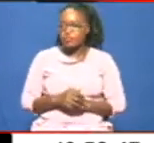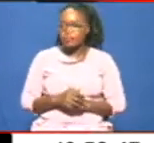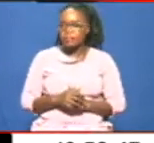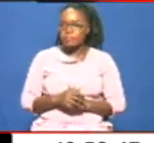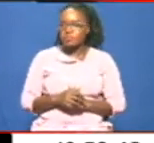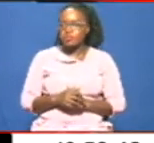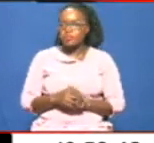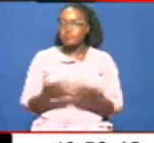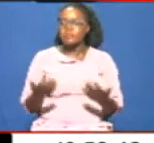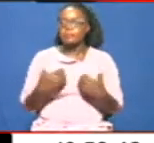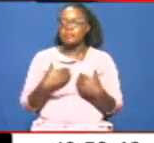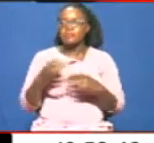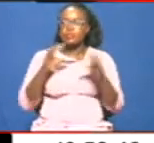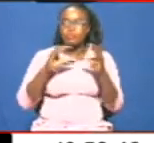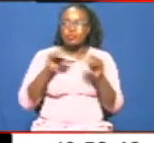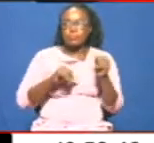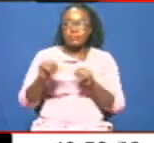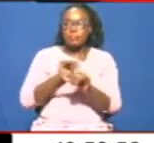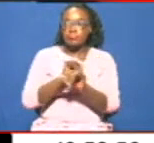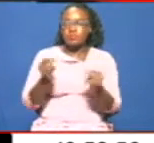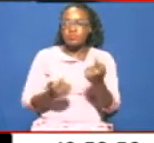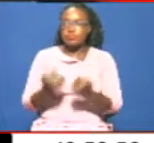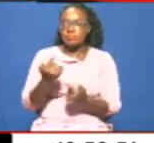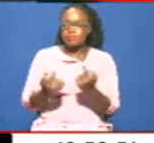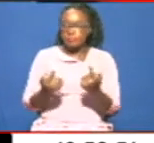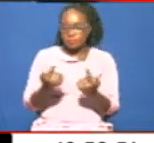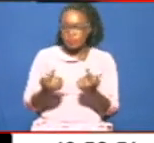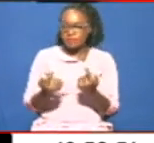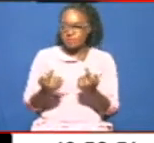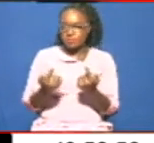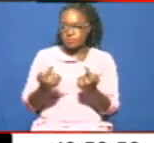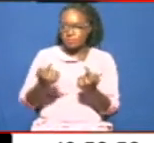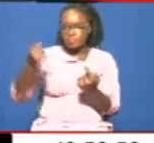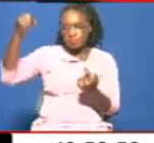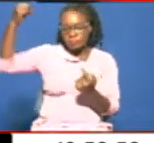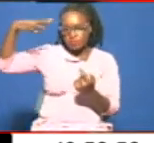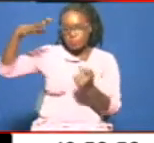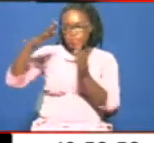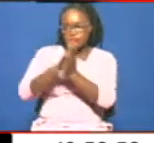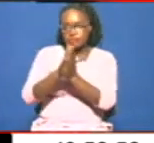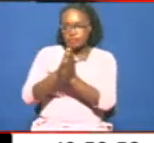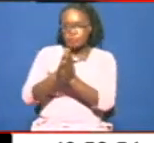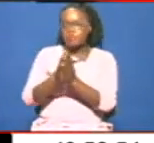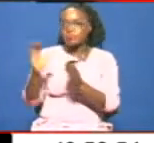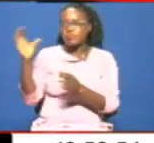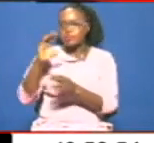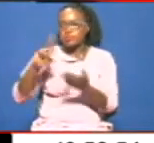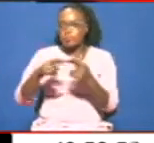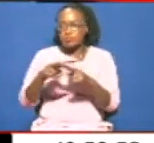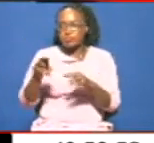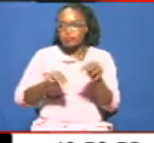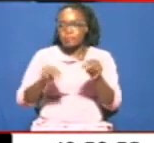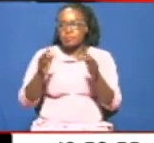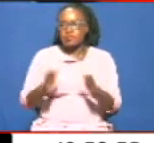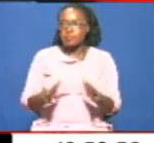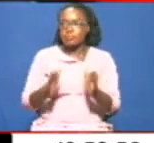studio, we are having a conversation about clean cooking energy. And Kelvin Wambugu, a client relationship manager at Ban Manufacturing,